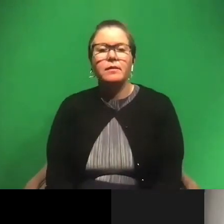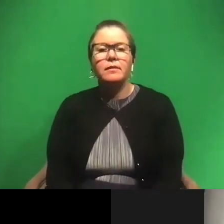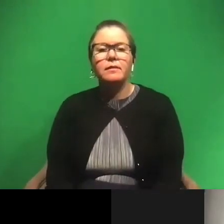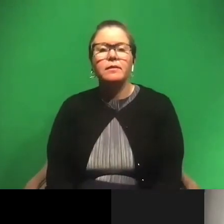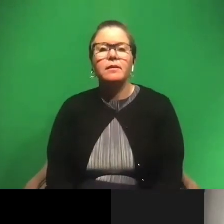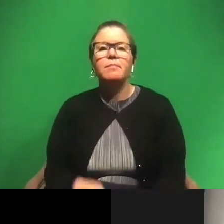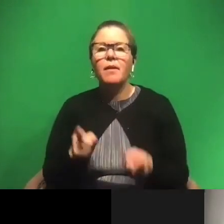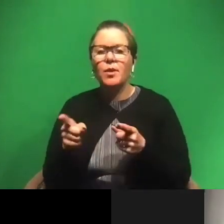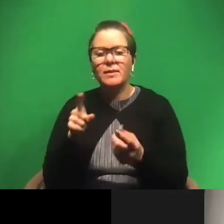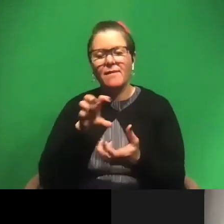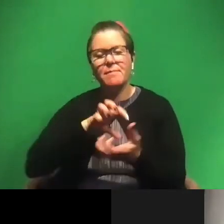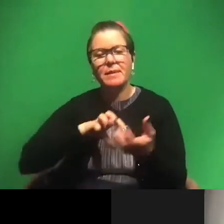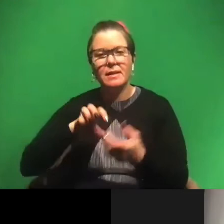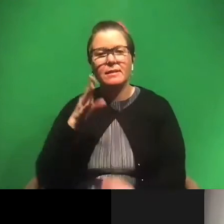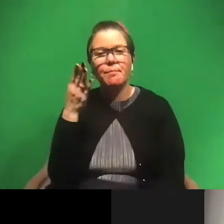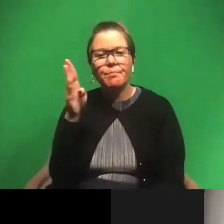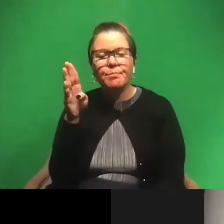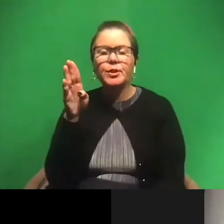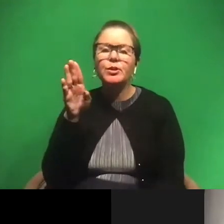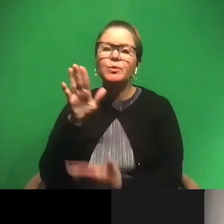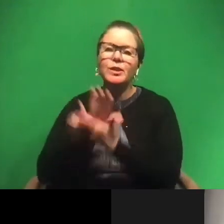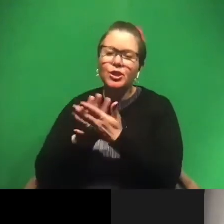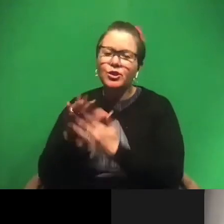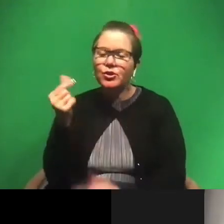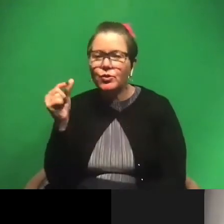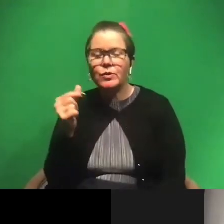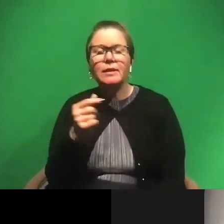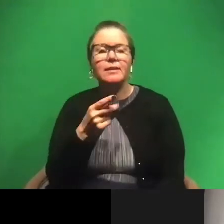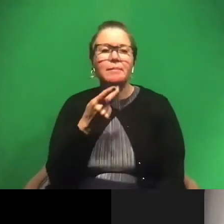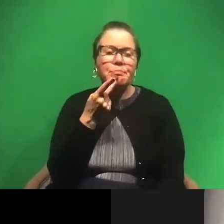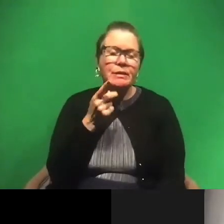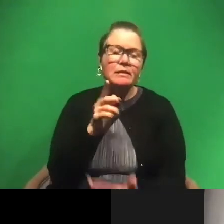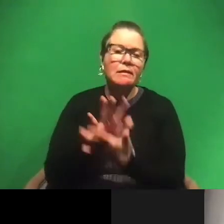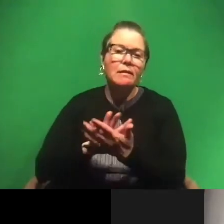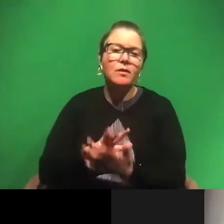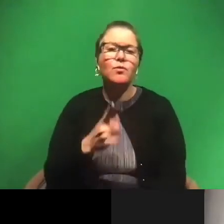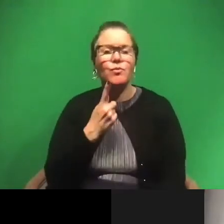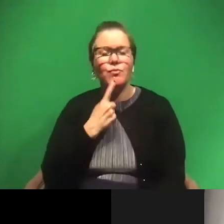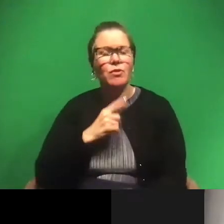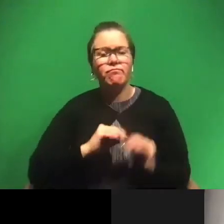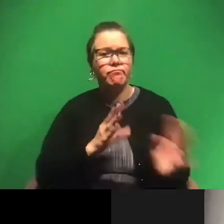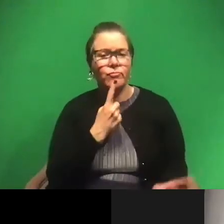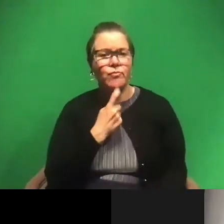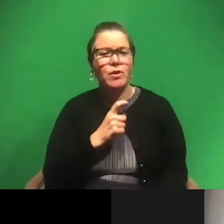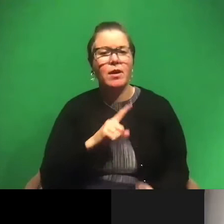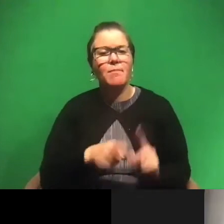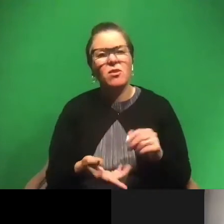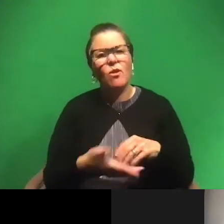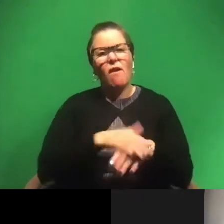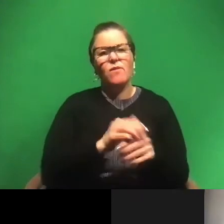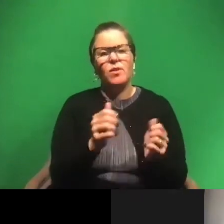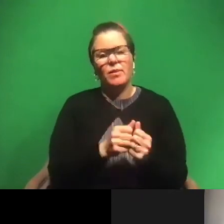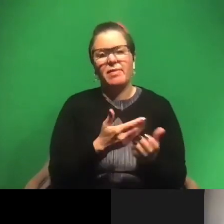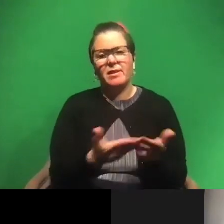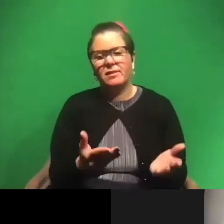a mix of like bluish, greenish, pink colors. Yeah, red abalone are red, but they're also covered in a lot of stuff. So